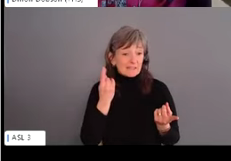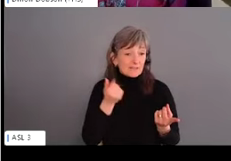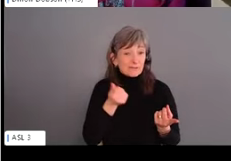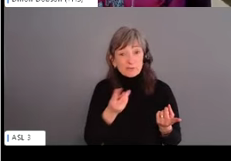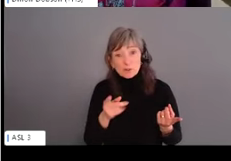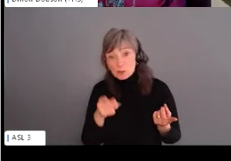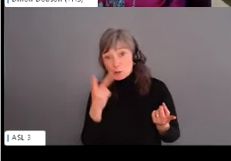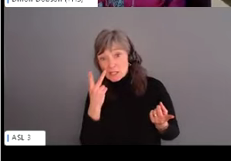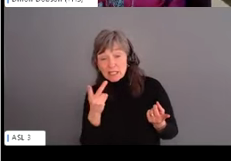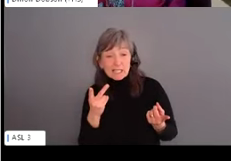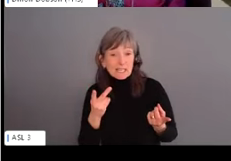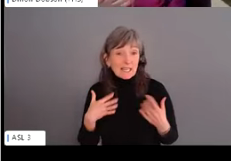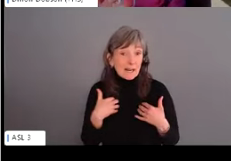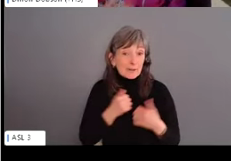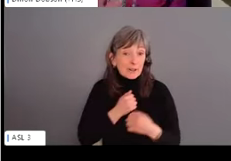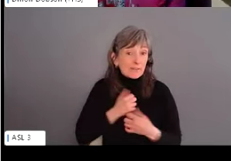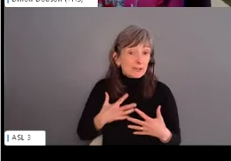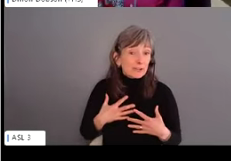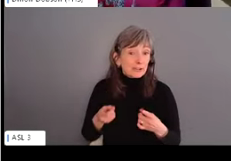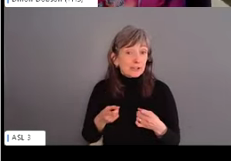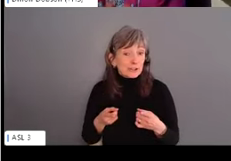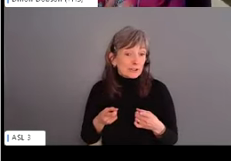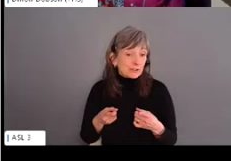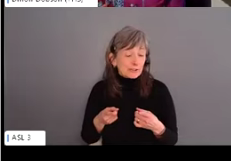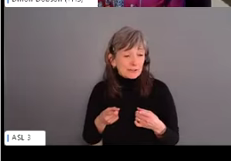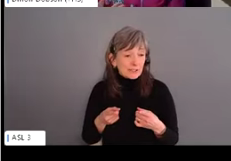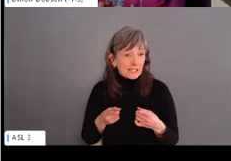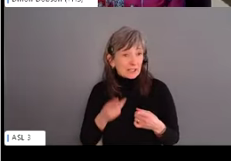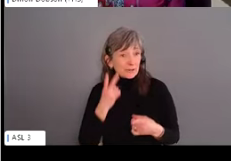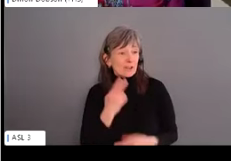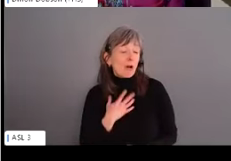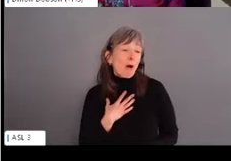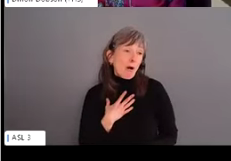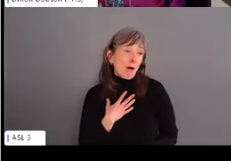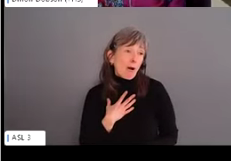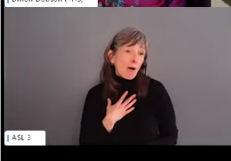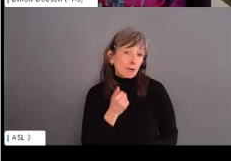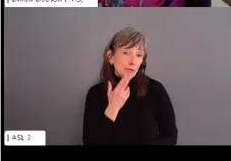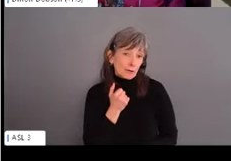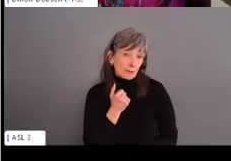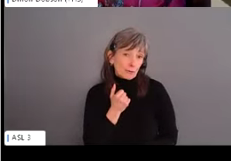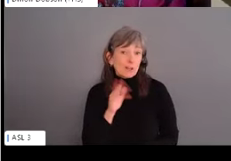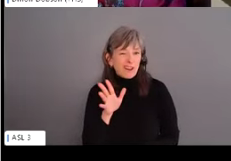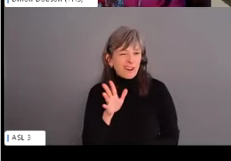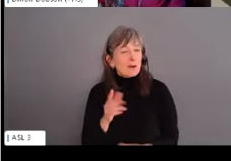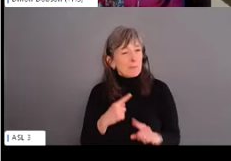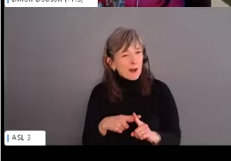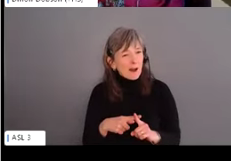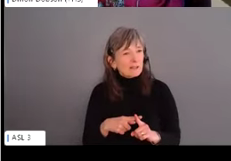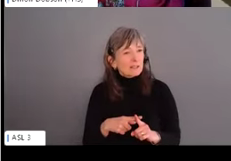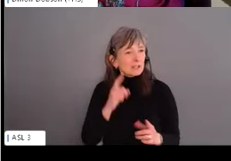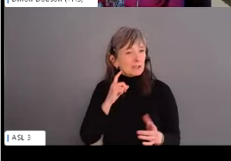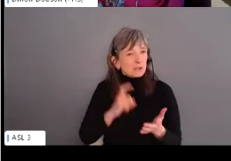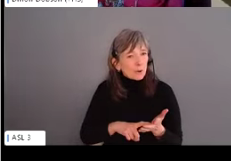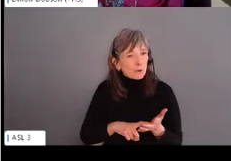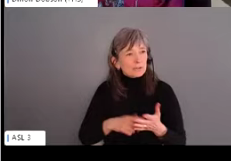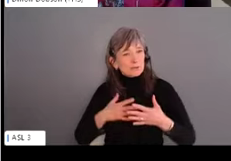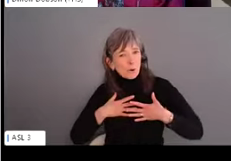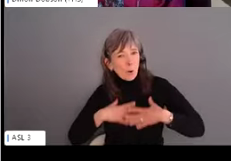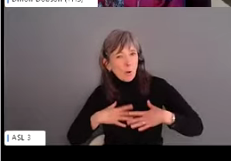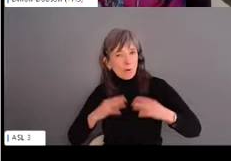like lovers, maybe not just, the initial awe, isn't that really sweet? But notice the coat, notice the temperament, notice